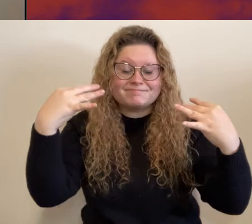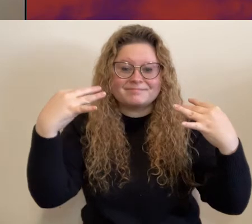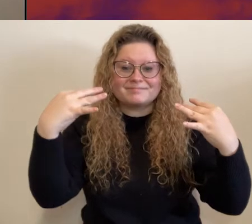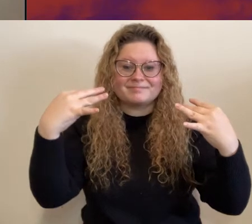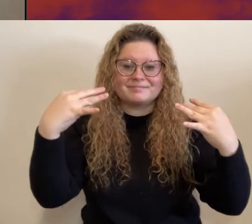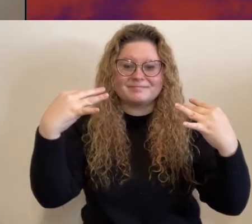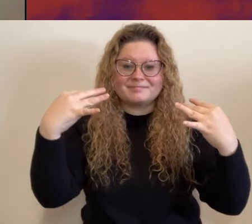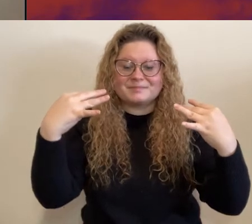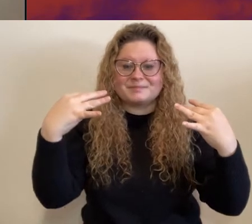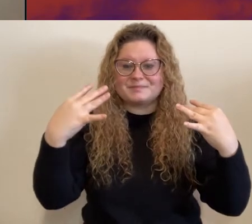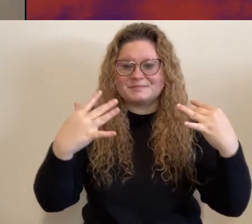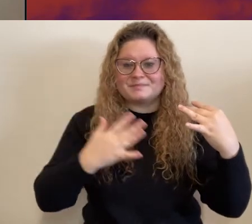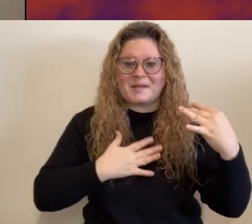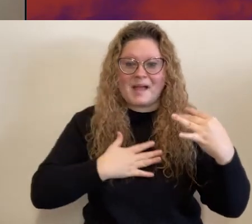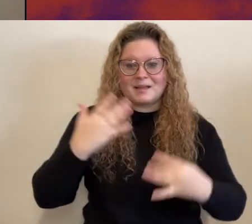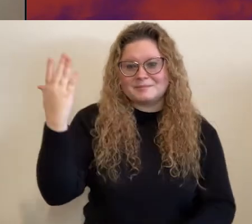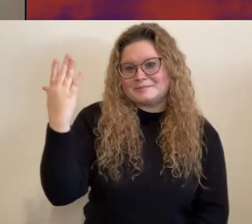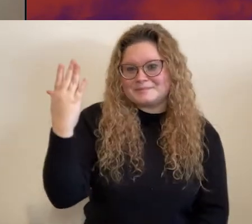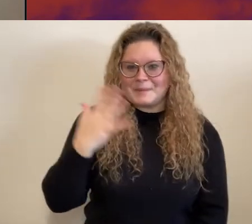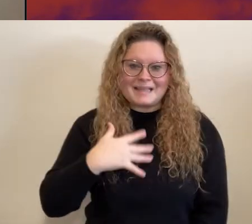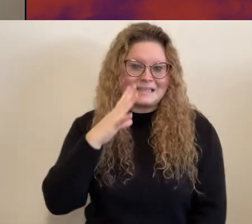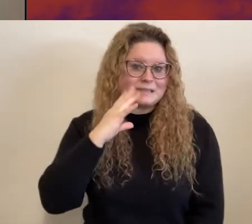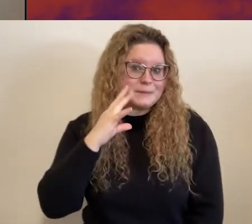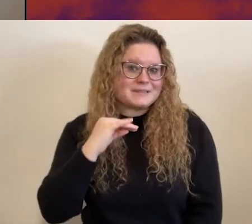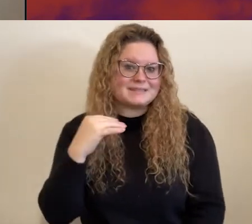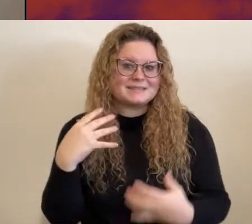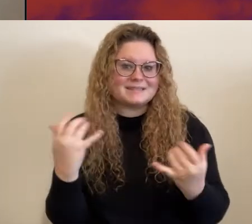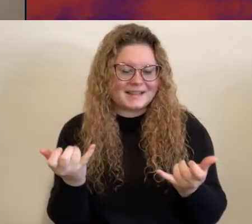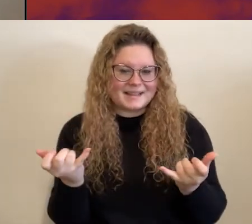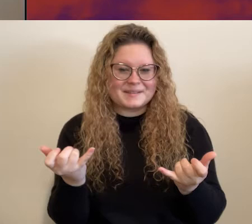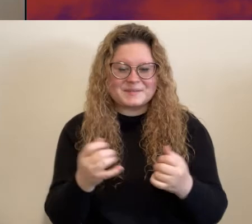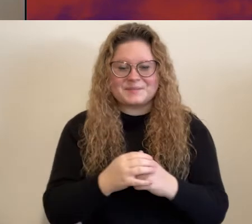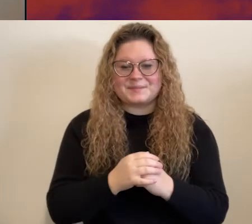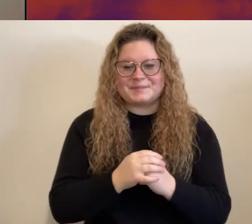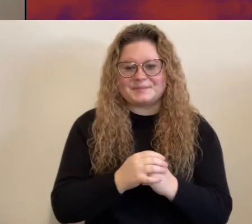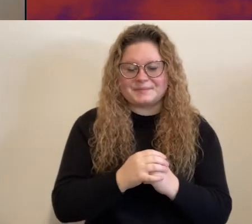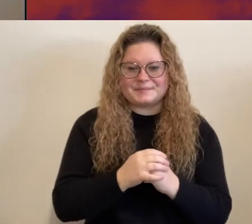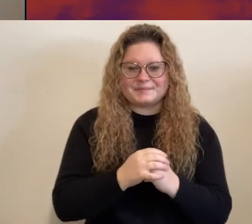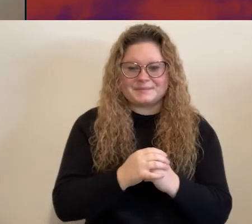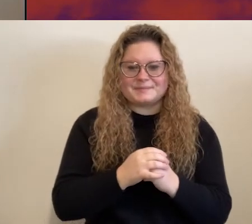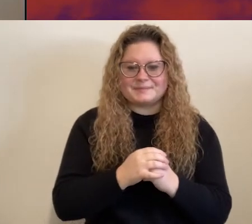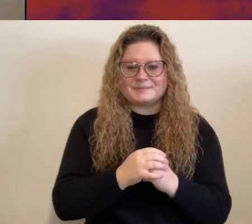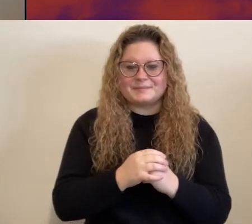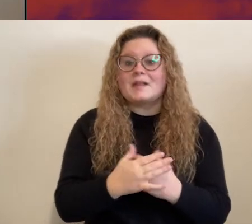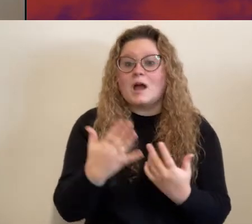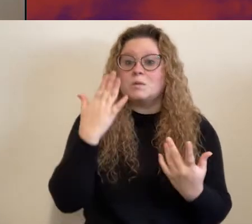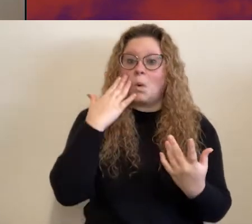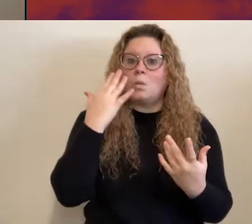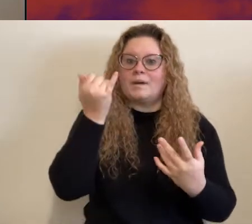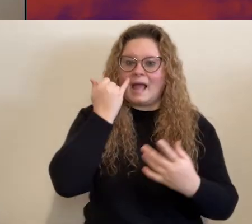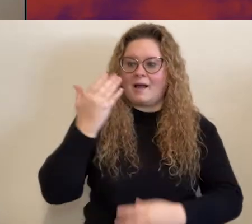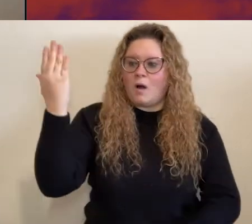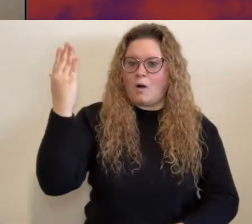witnessing this experience, because I know that every opportunity in front of another human being, whether